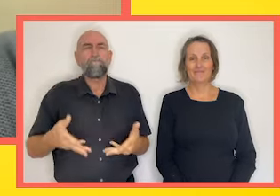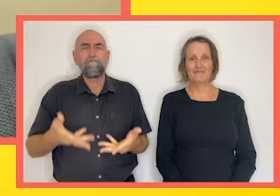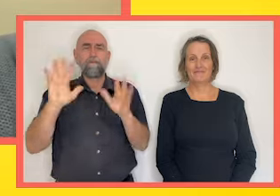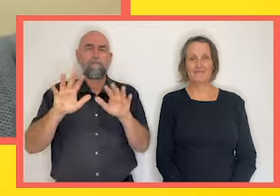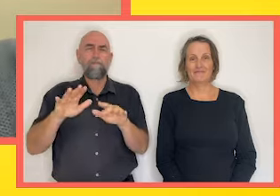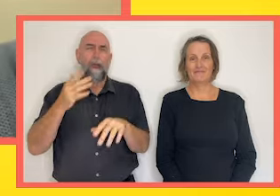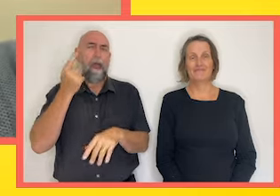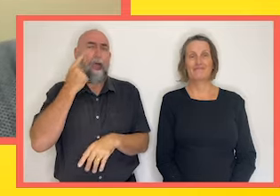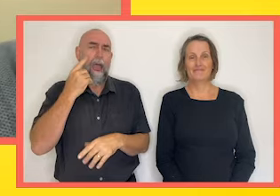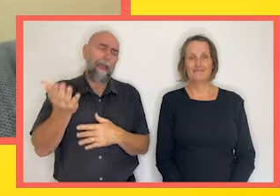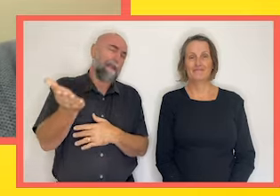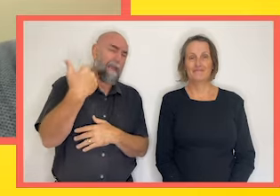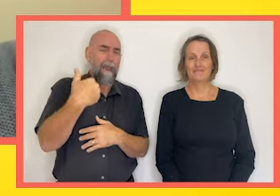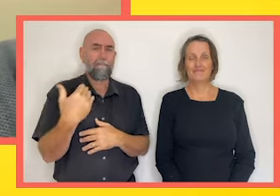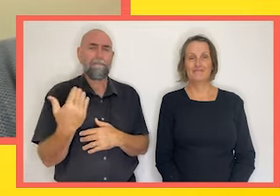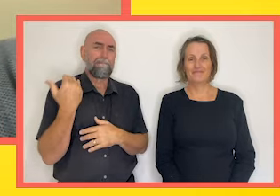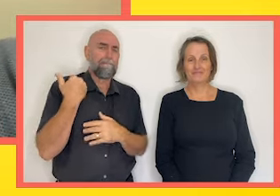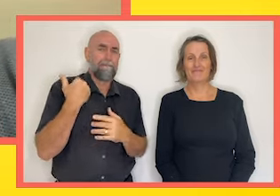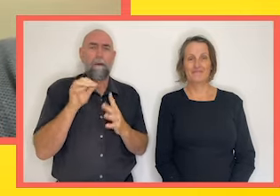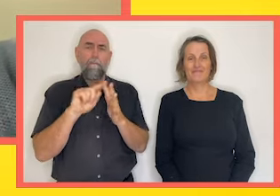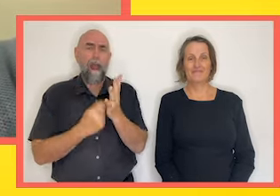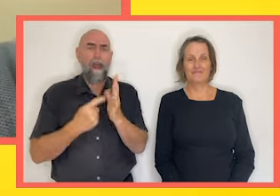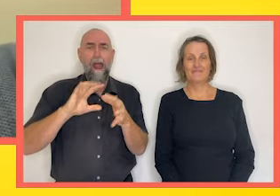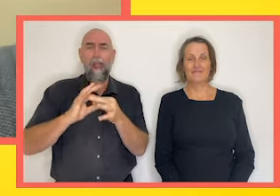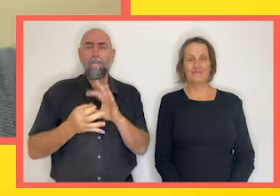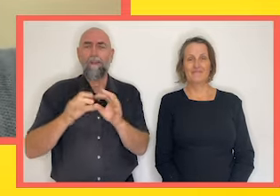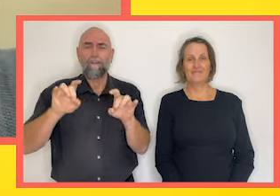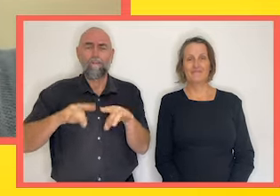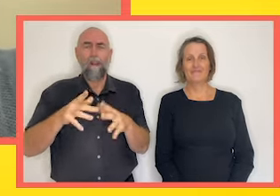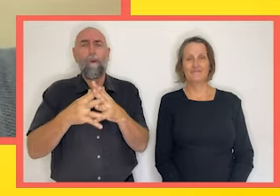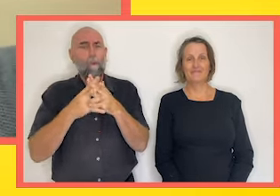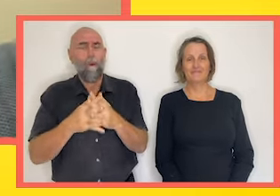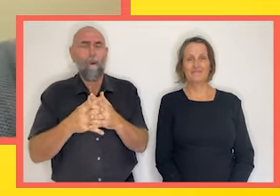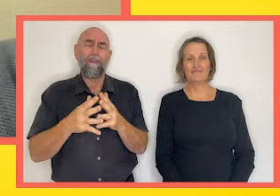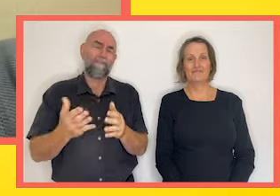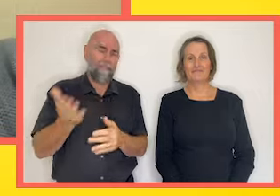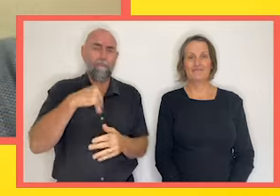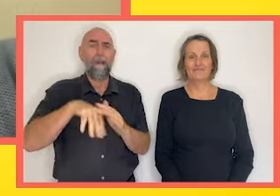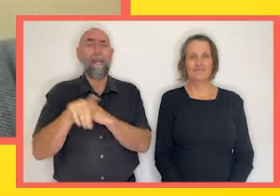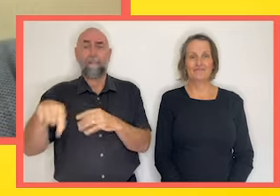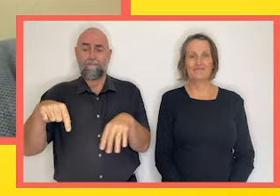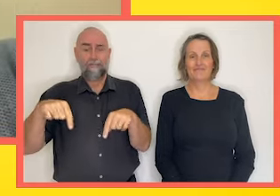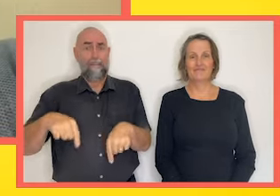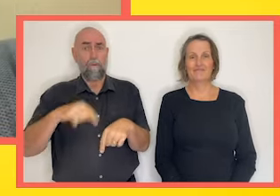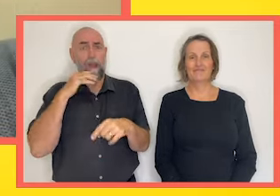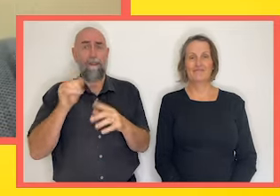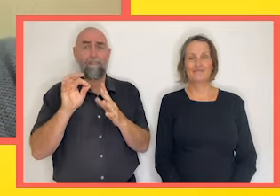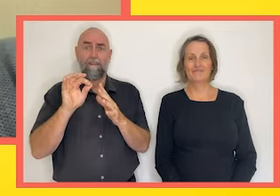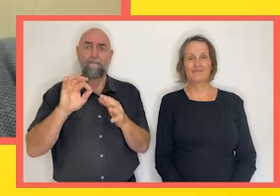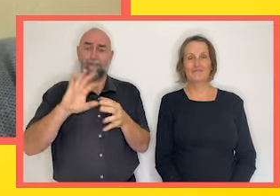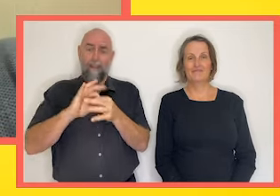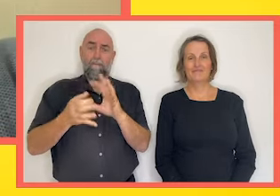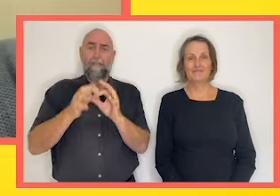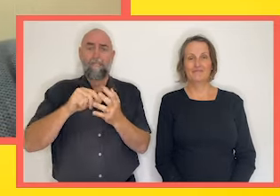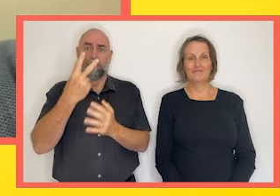Try something new. One of those exciting things about hosting a Paralympic Games in 2032 is that we might